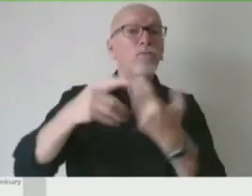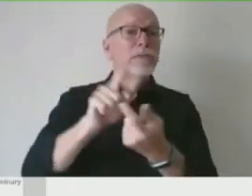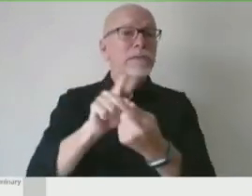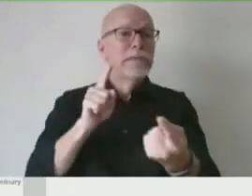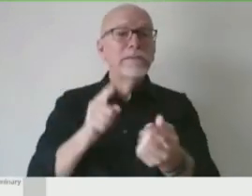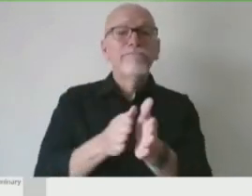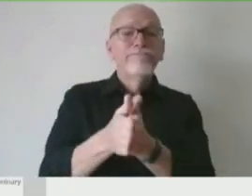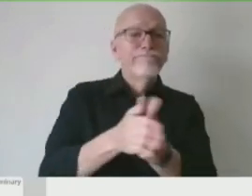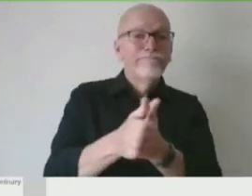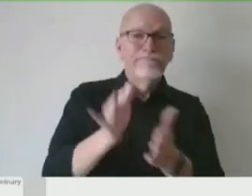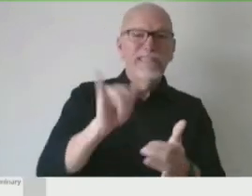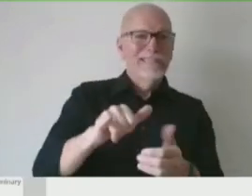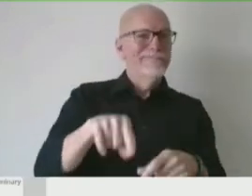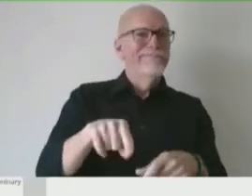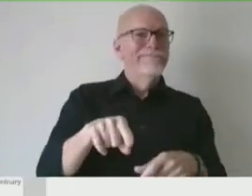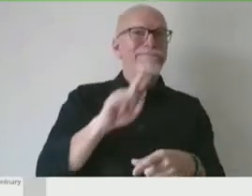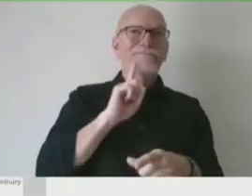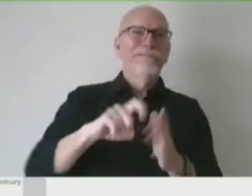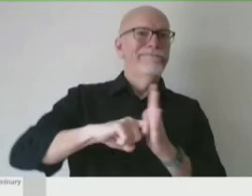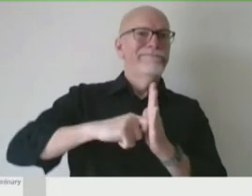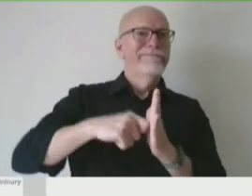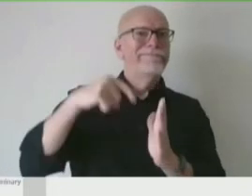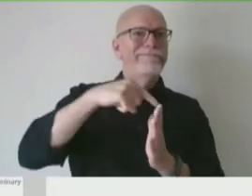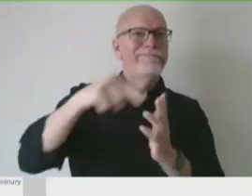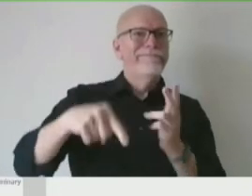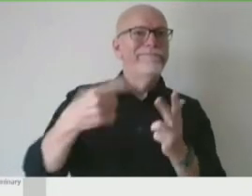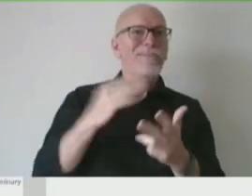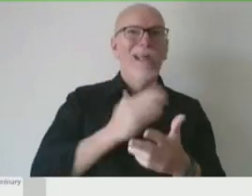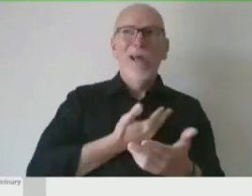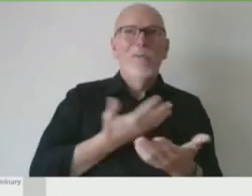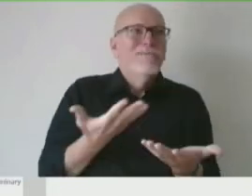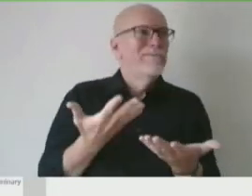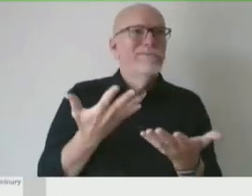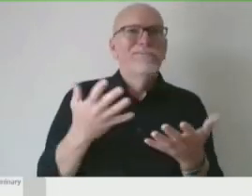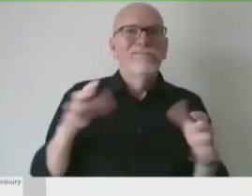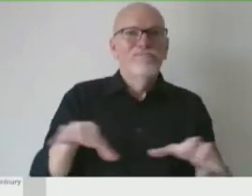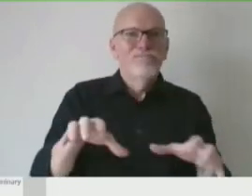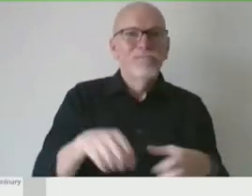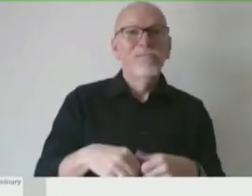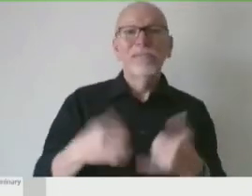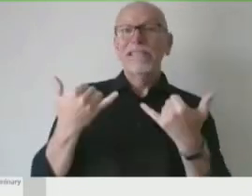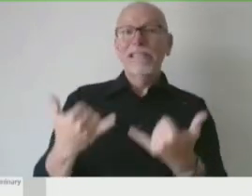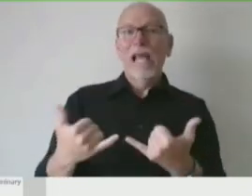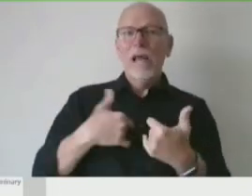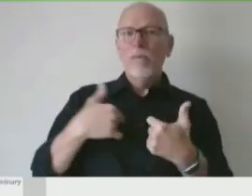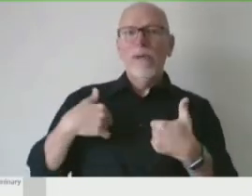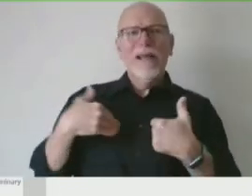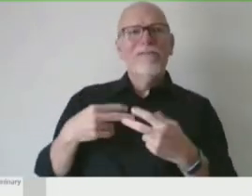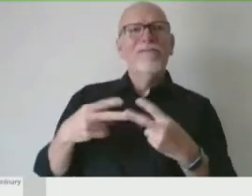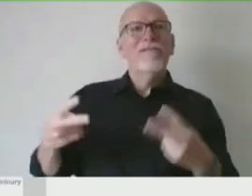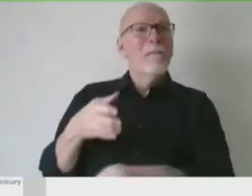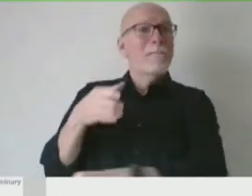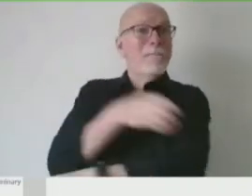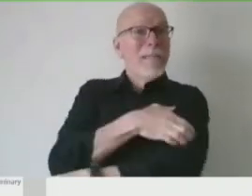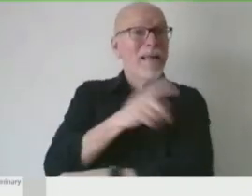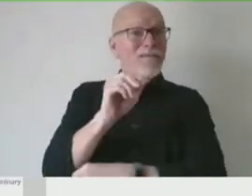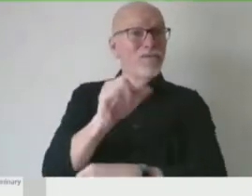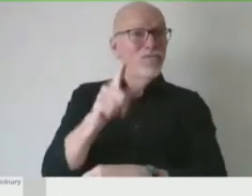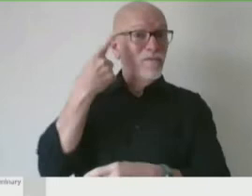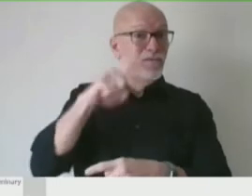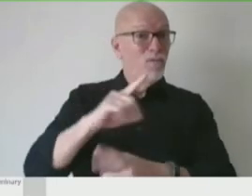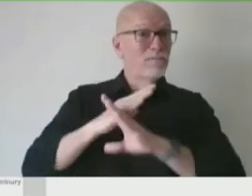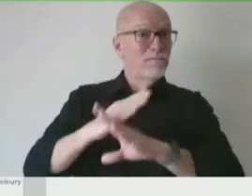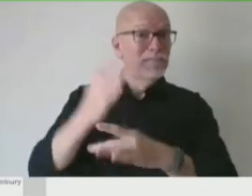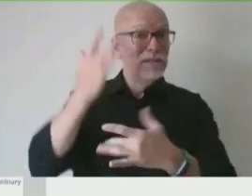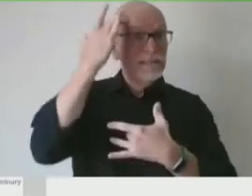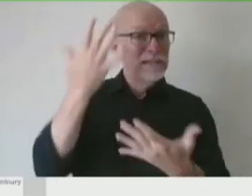washing was really the only things in our arsenal. Today, we have the most powerful tool available to prevent disease in the form